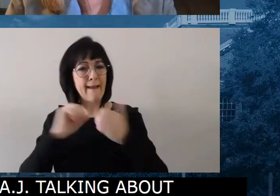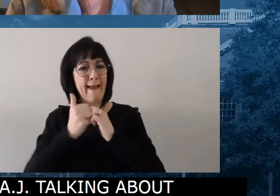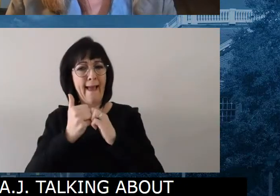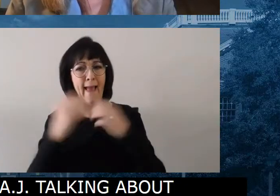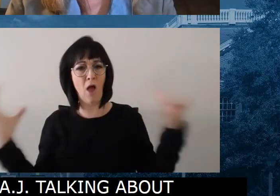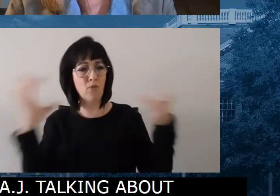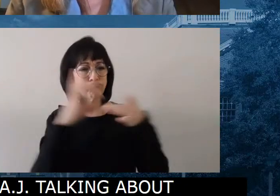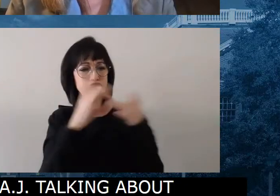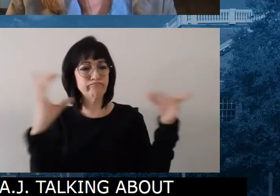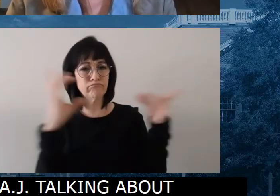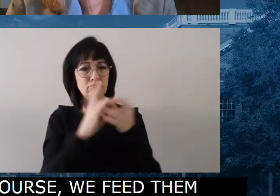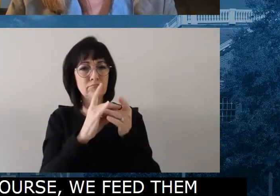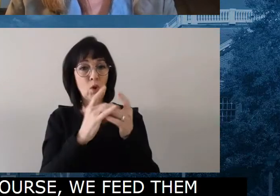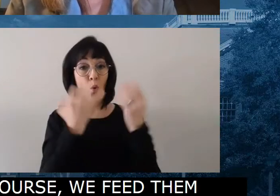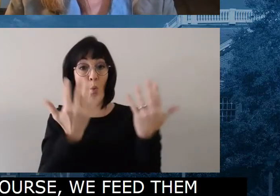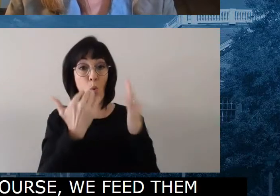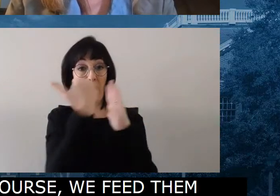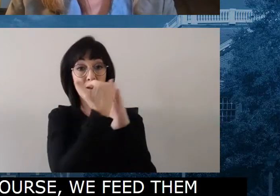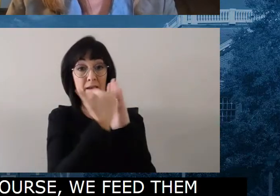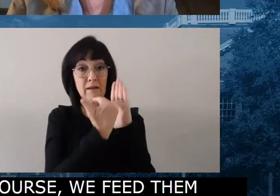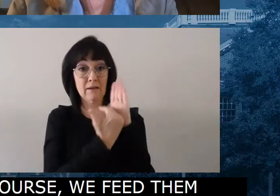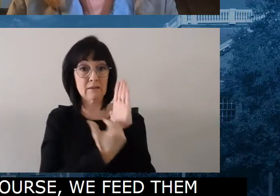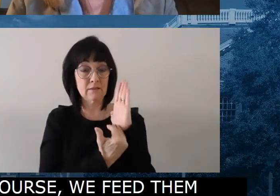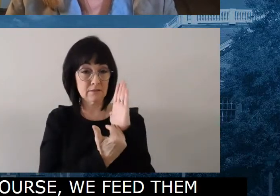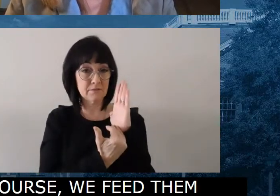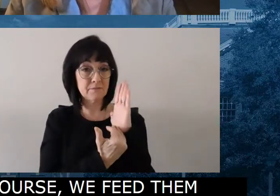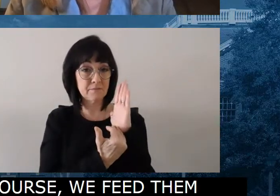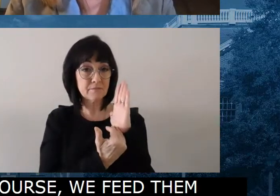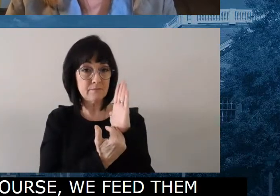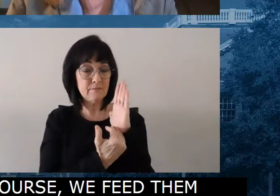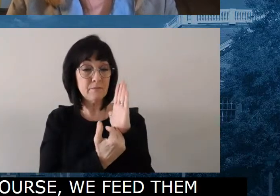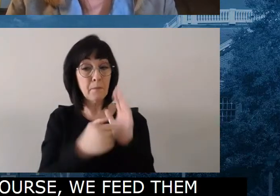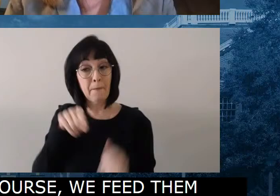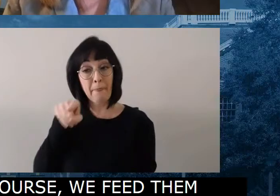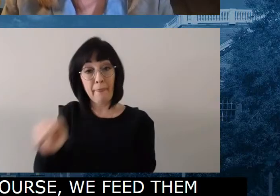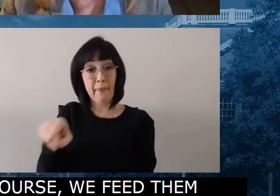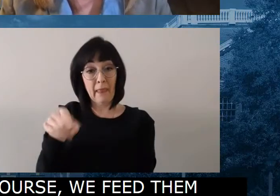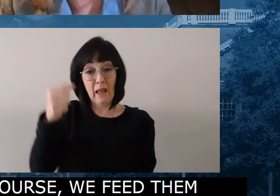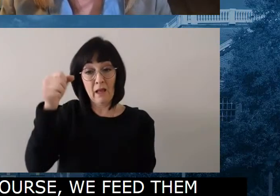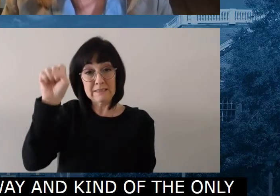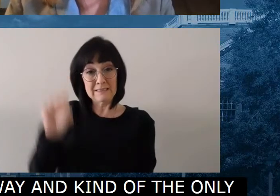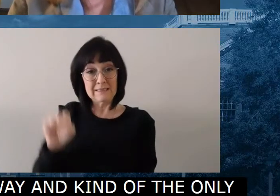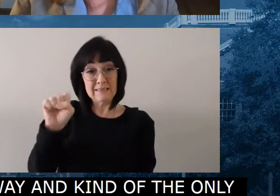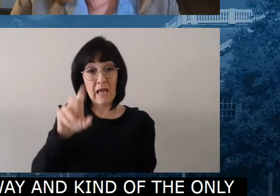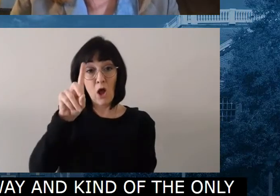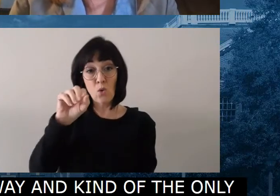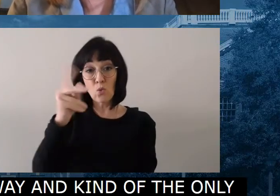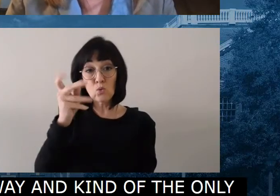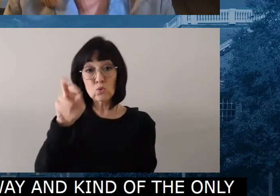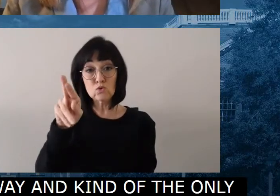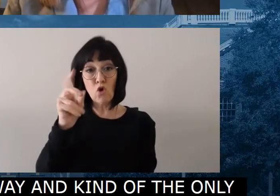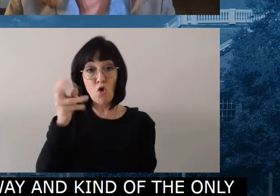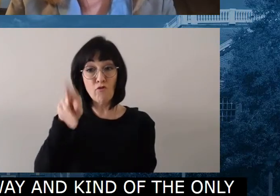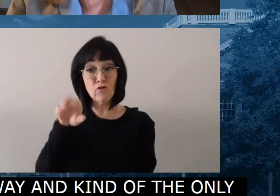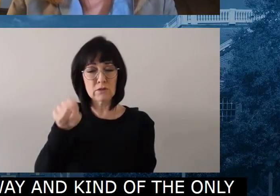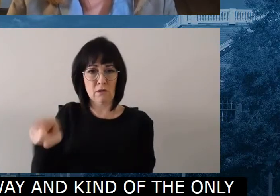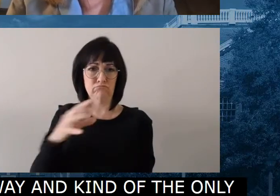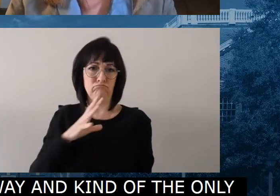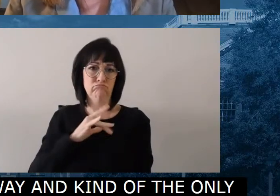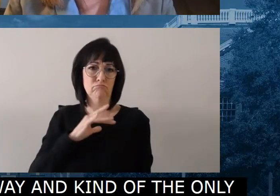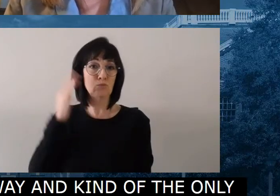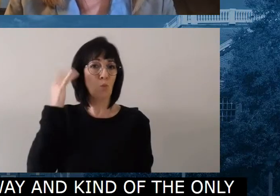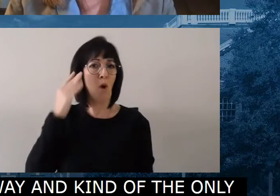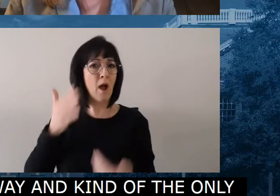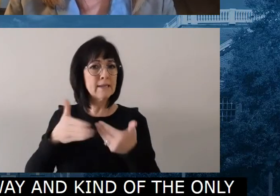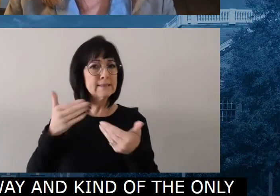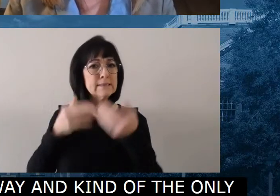guess, that they work it. We do have Dover Downs, which is a great asset. We won't have it forever. We think